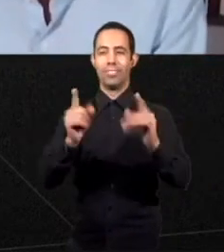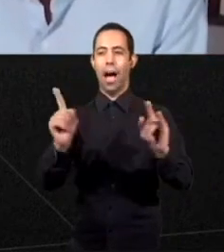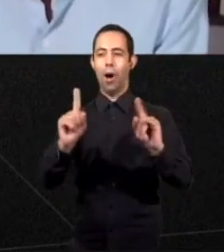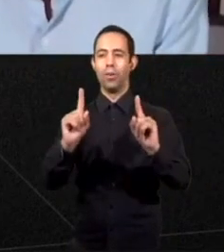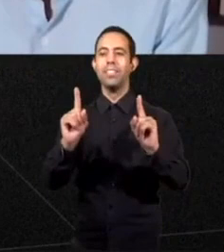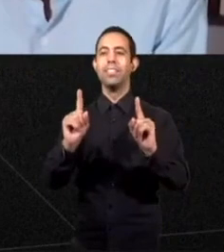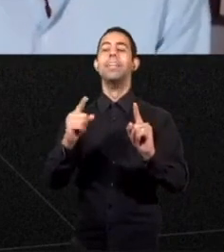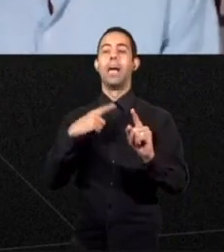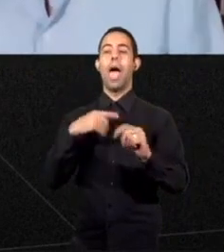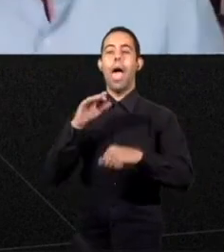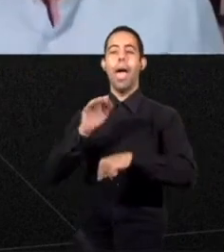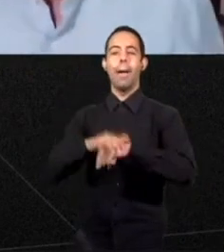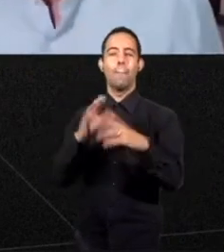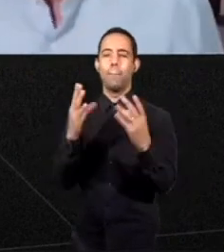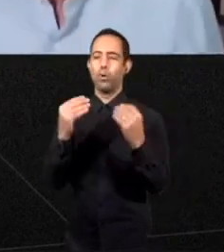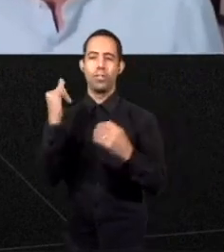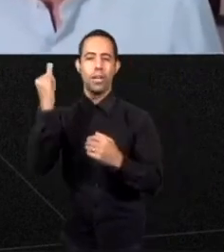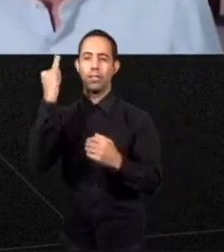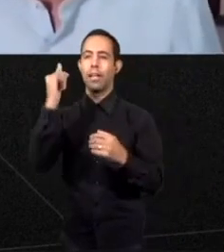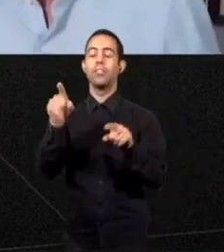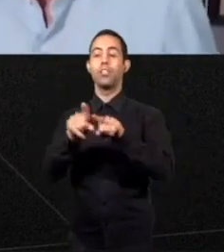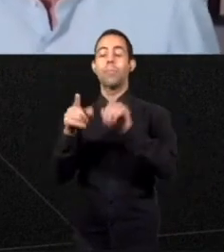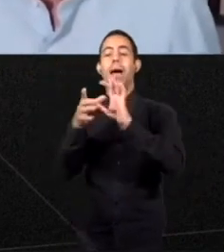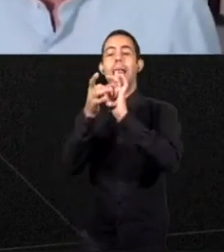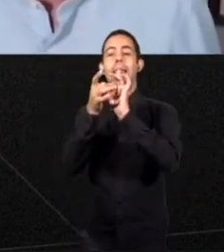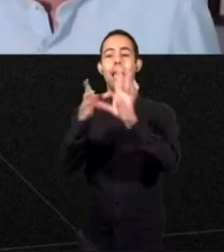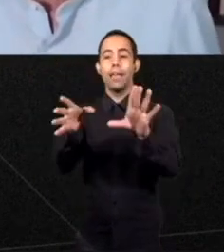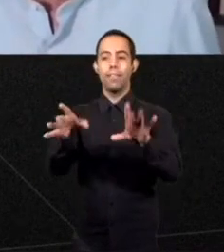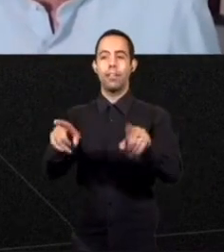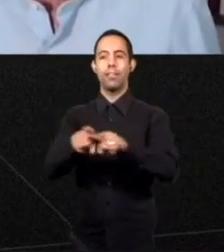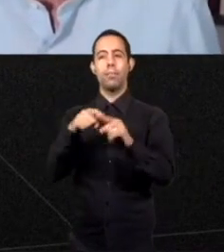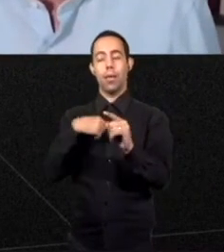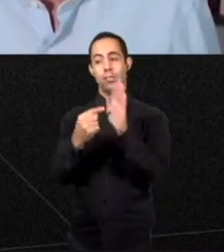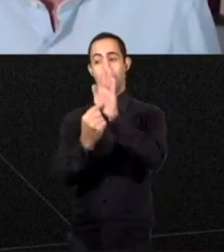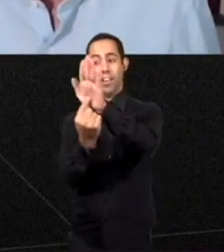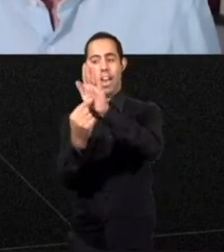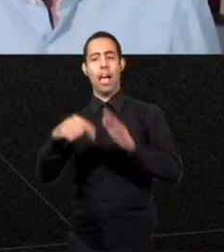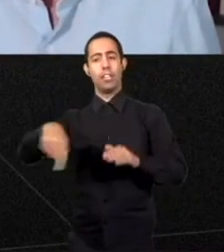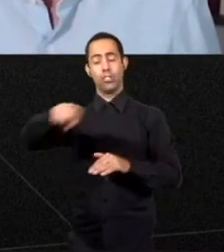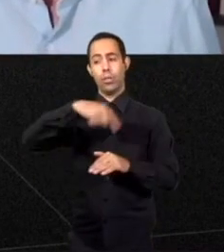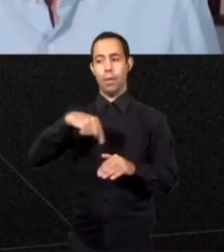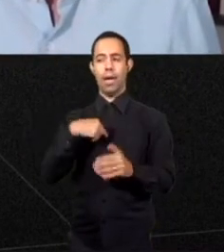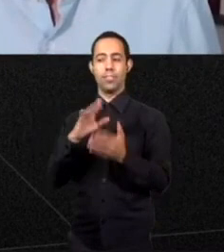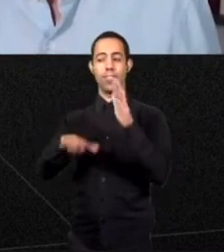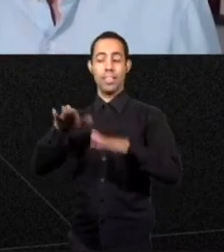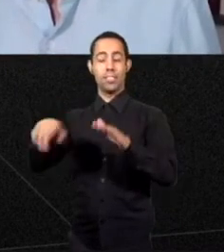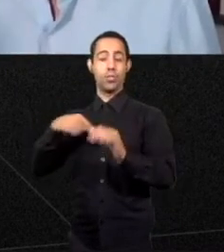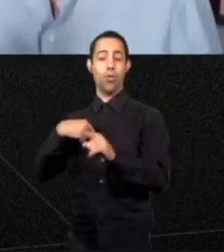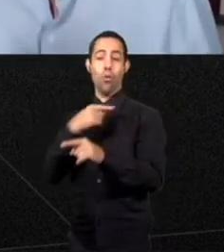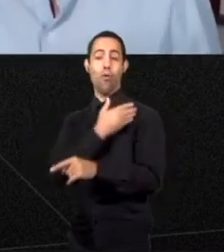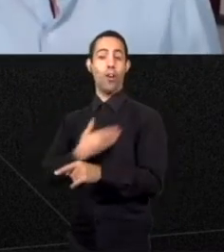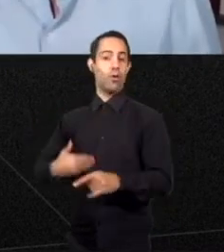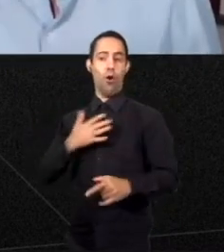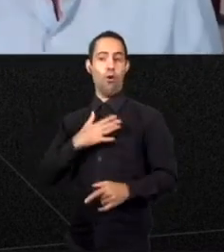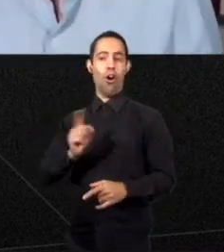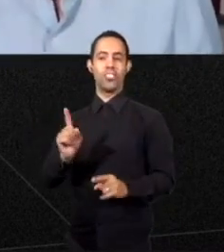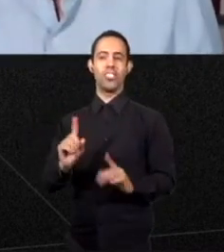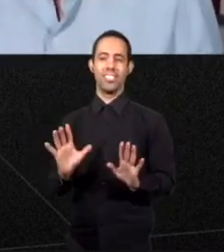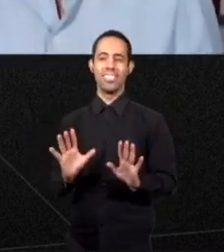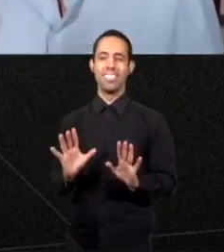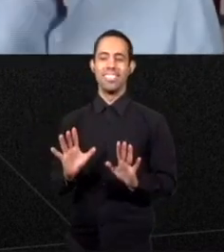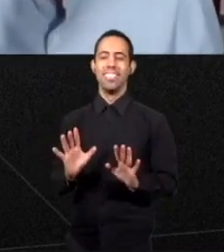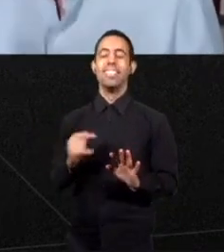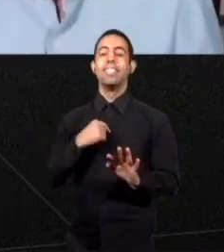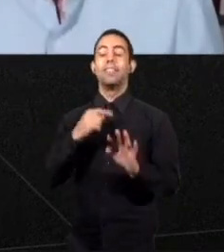press which tells you the truth, even if the government doesn't like it. And we see now in the